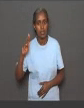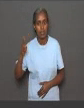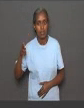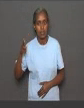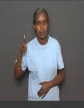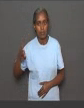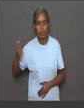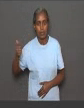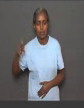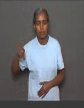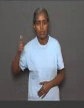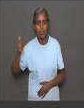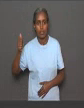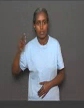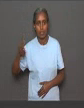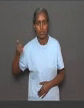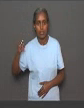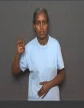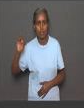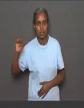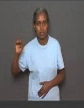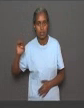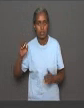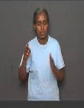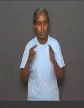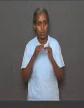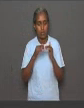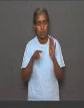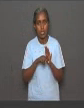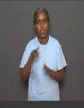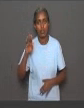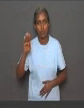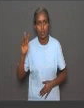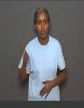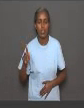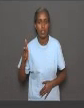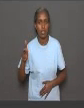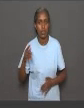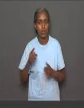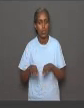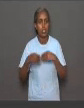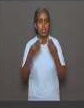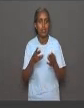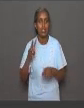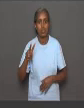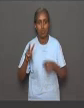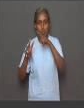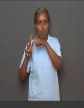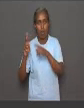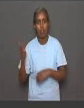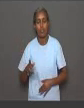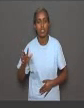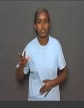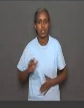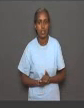The phase shift is negative b over k, which gives us 2 pi